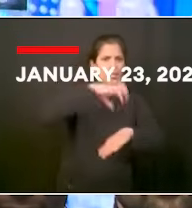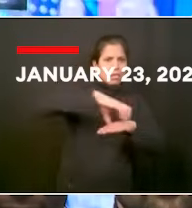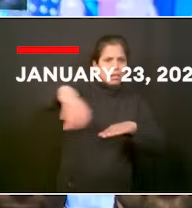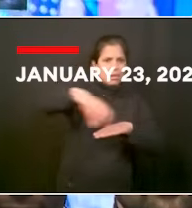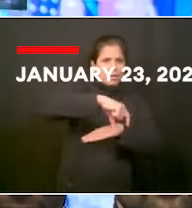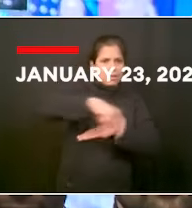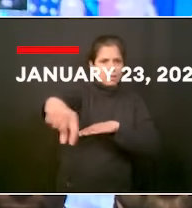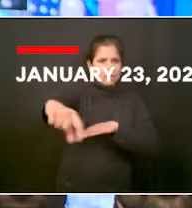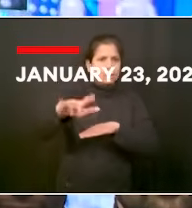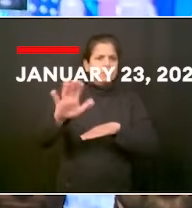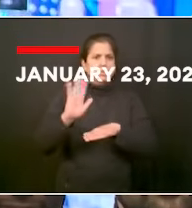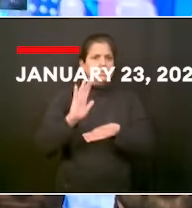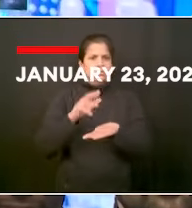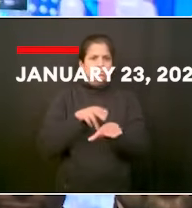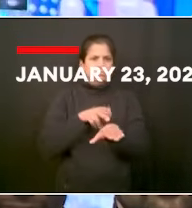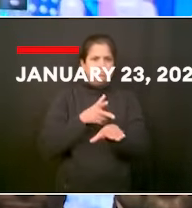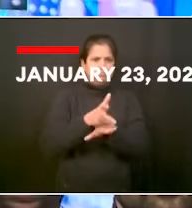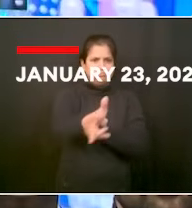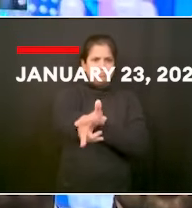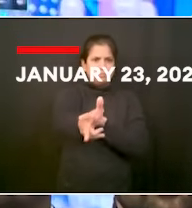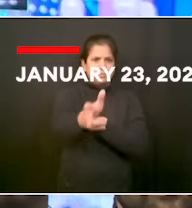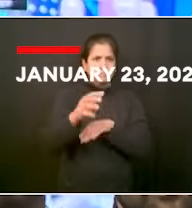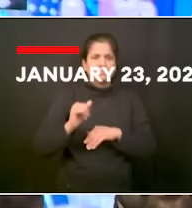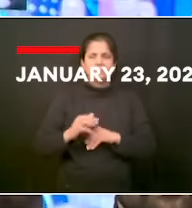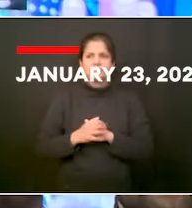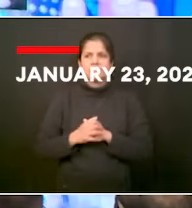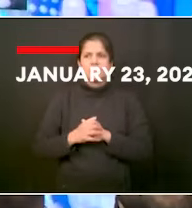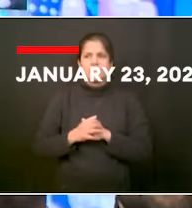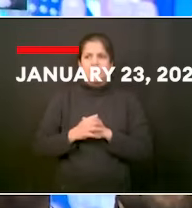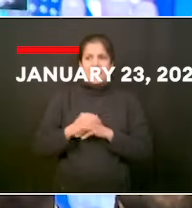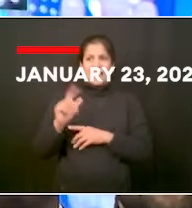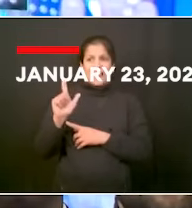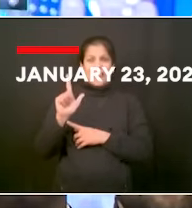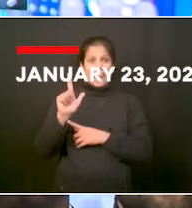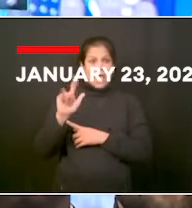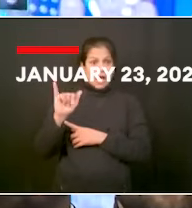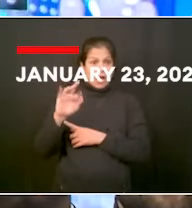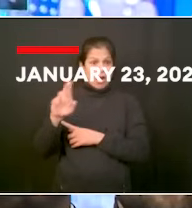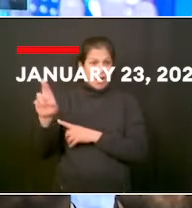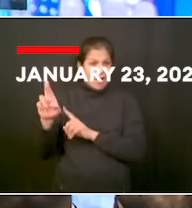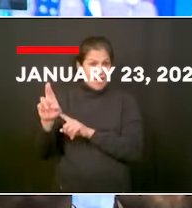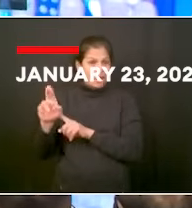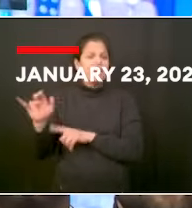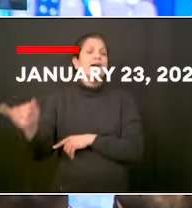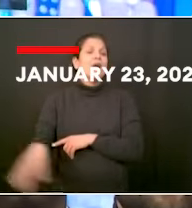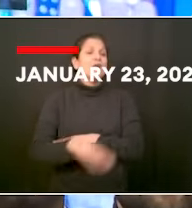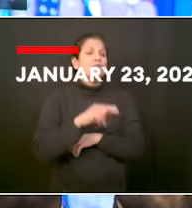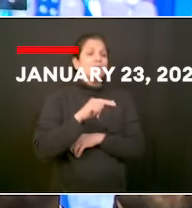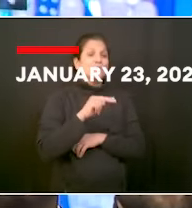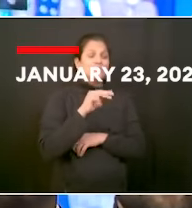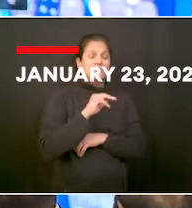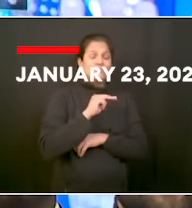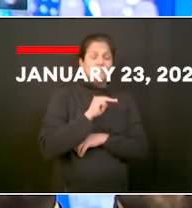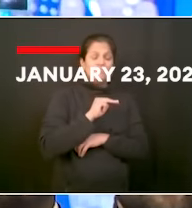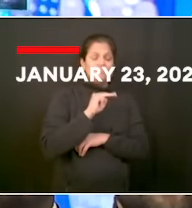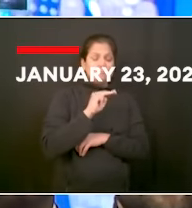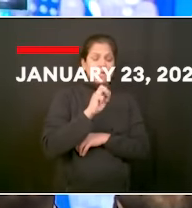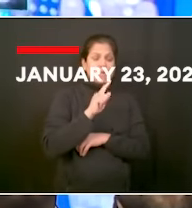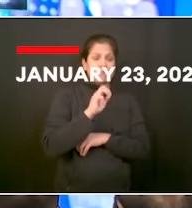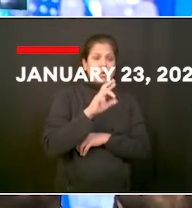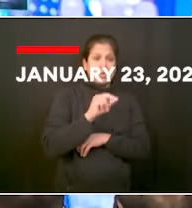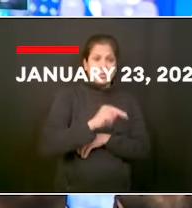case, the bus network is ready to pick up the slack, as it always does in these situations. In these major storms, we